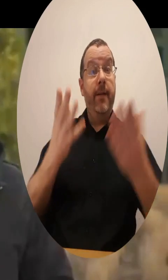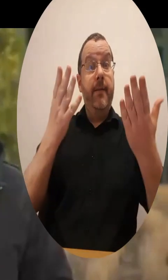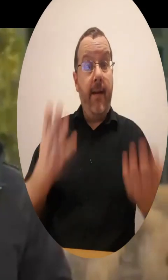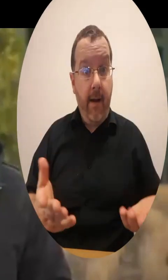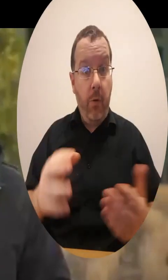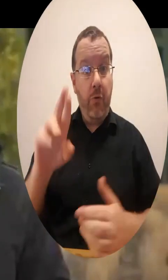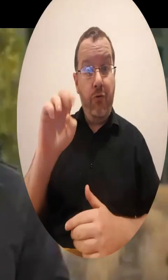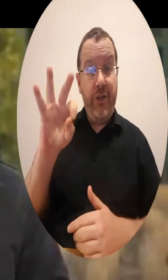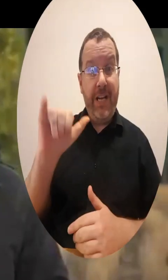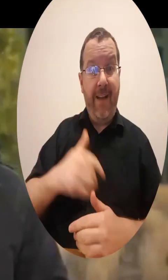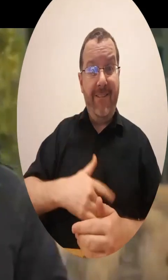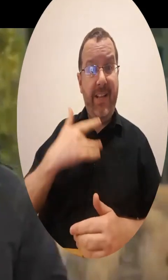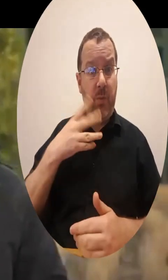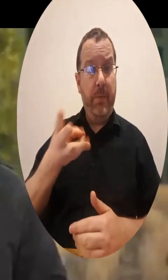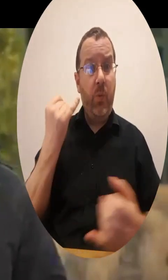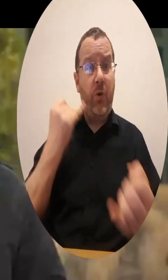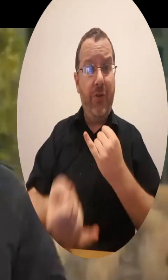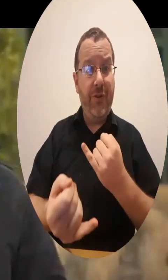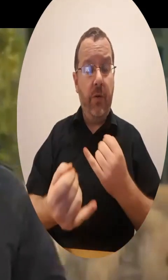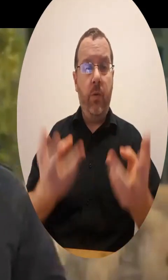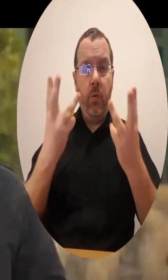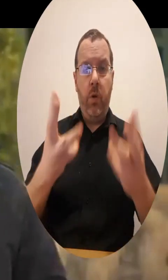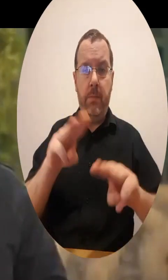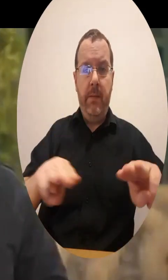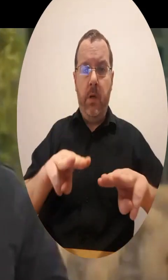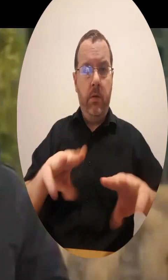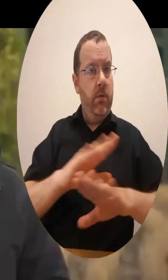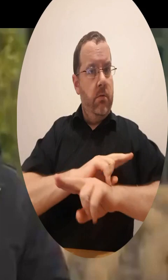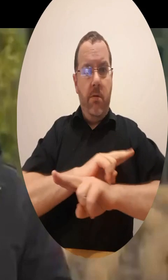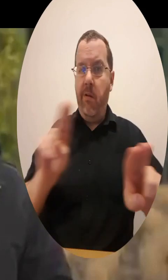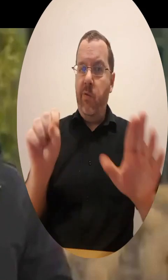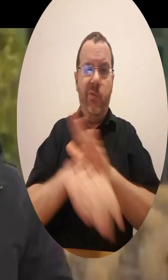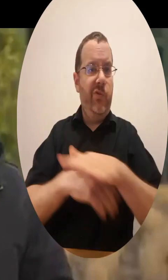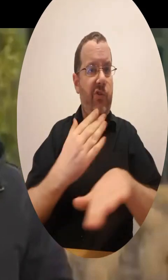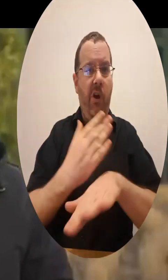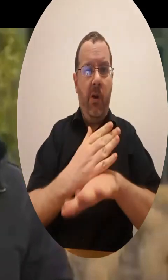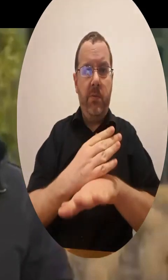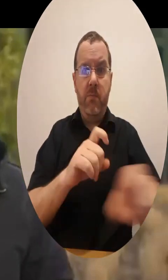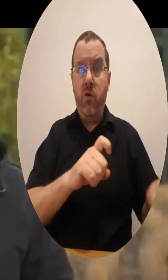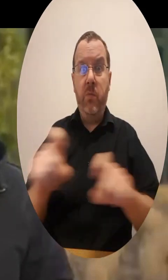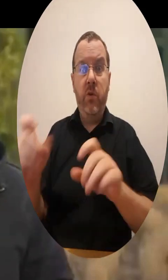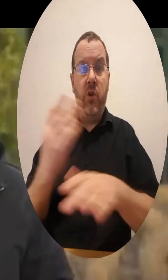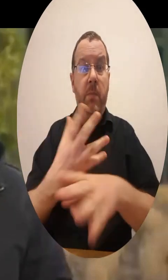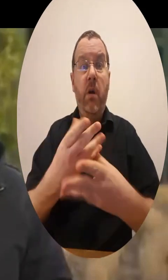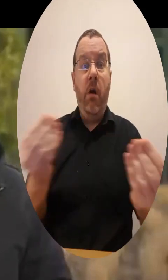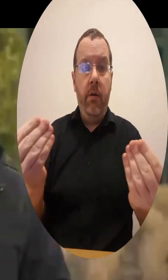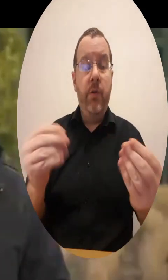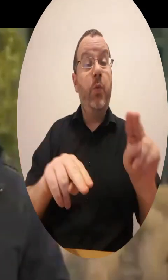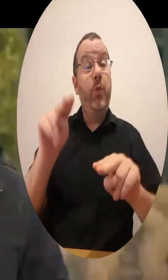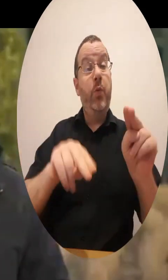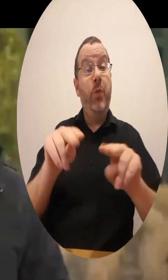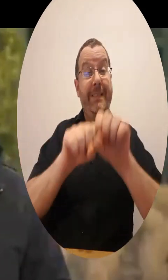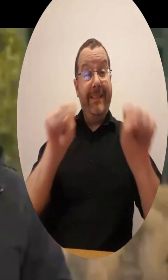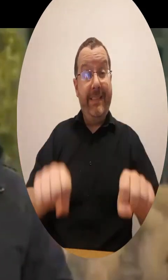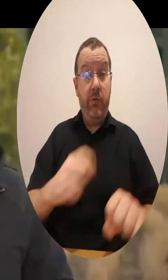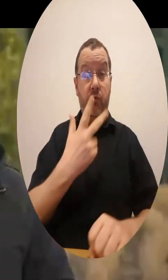they're trying to do is stop people permanently losing their jobs. And the rationale behind this scheme, which is going to